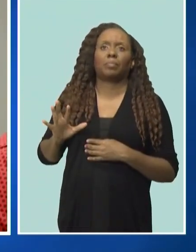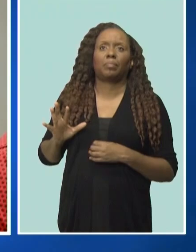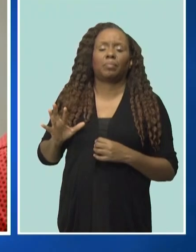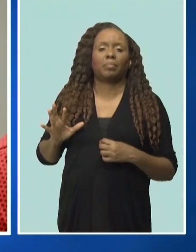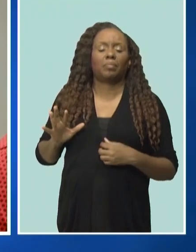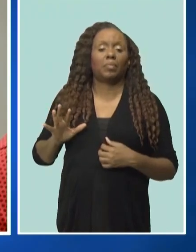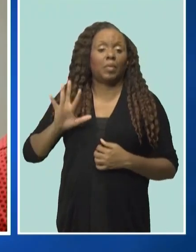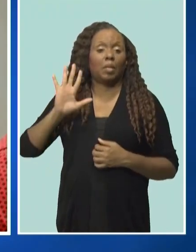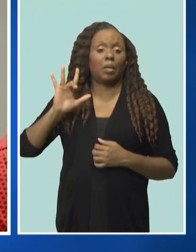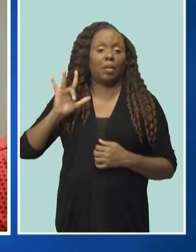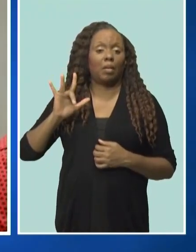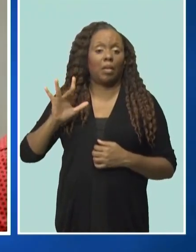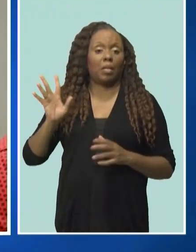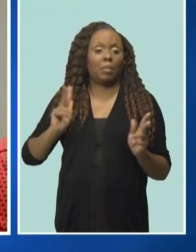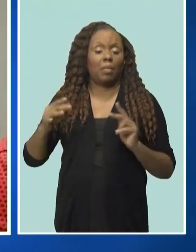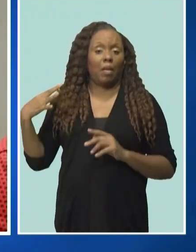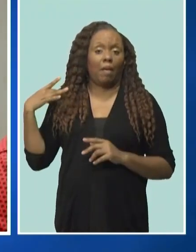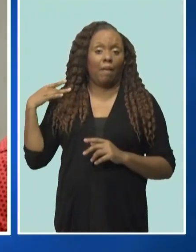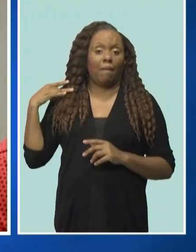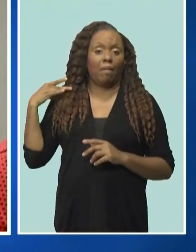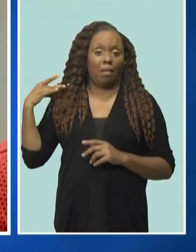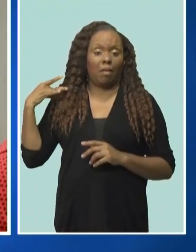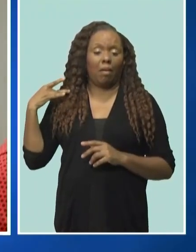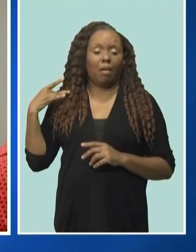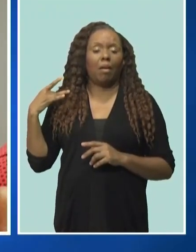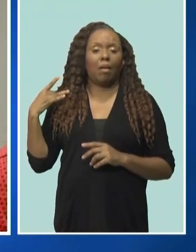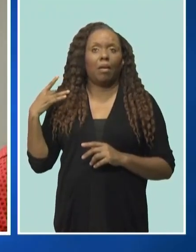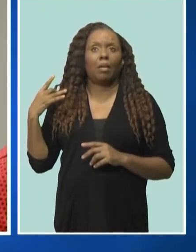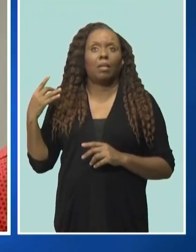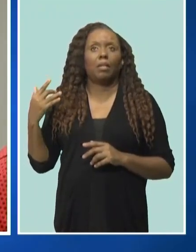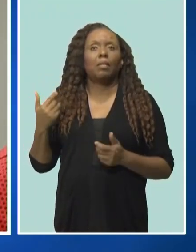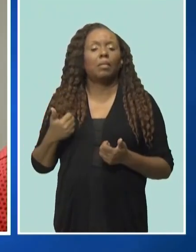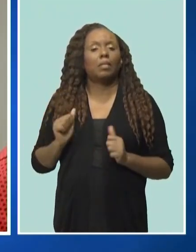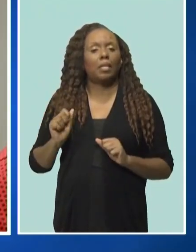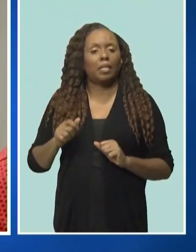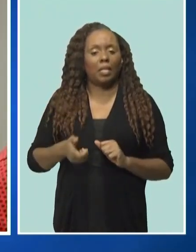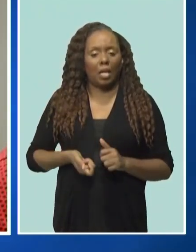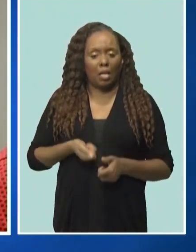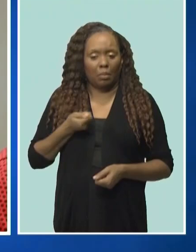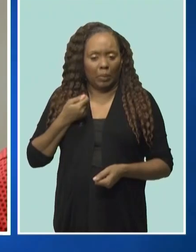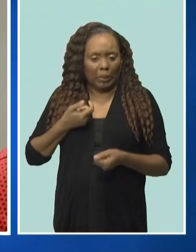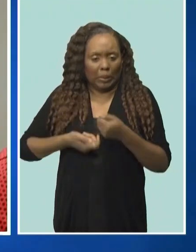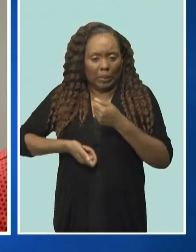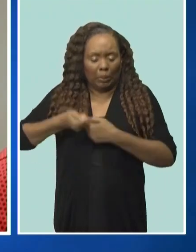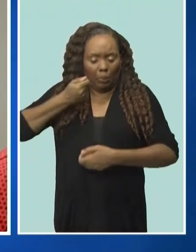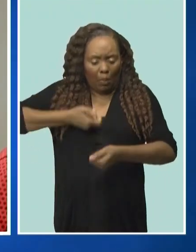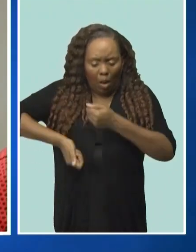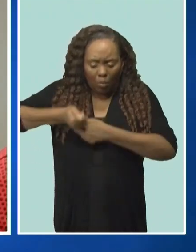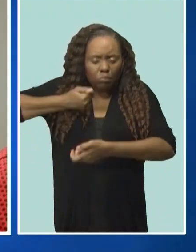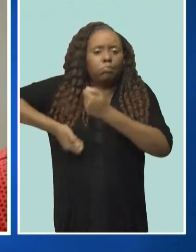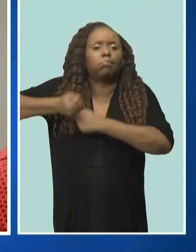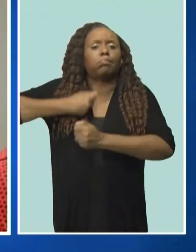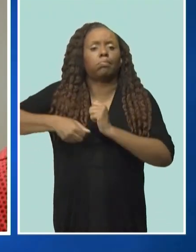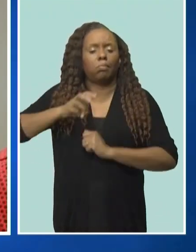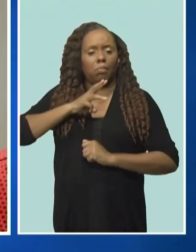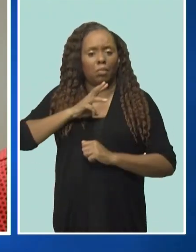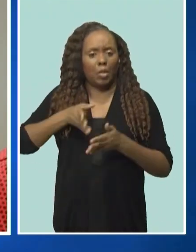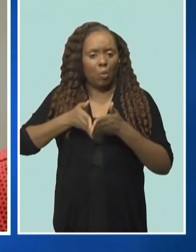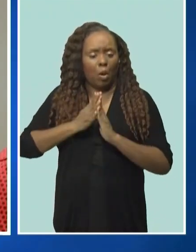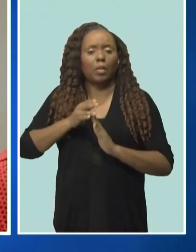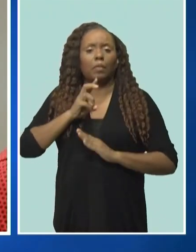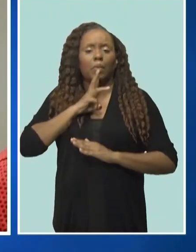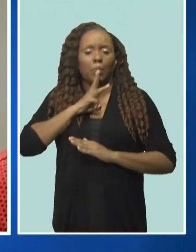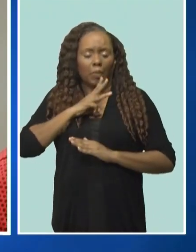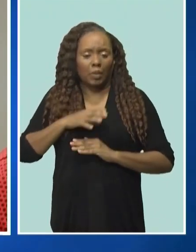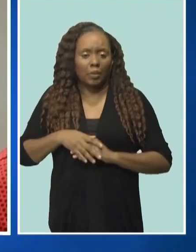25 volunteer divers that will be trying to get the partially submerged and sunken boats out. We have, from